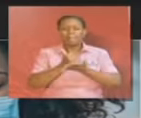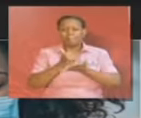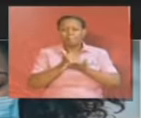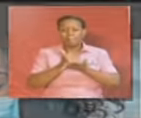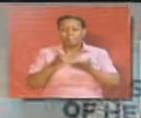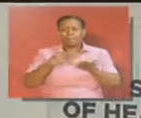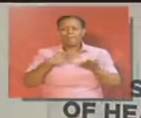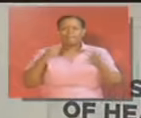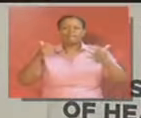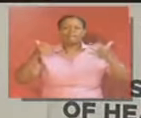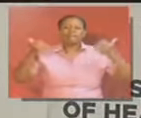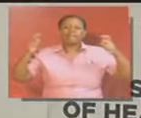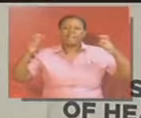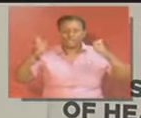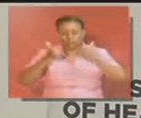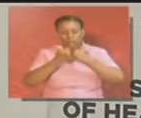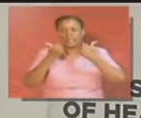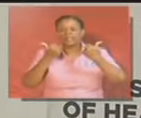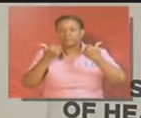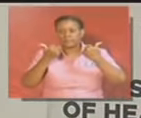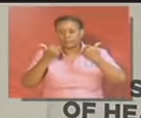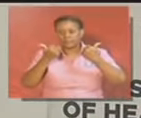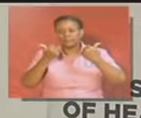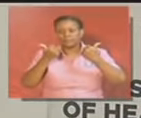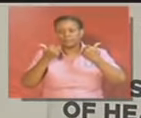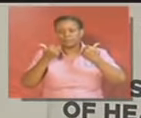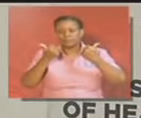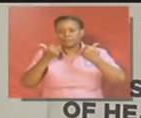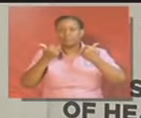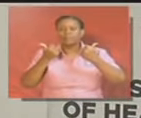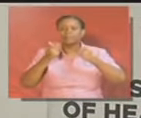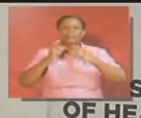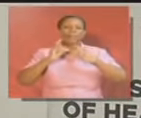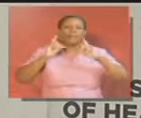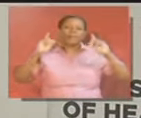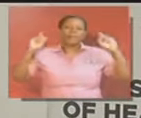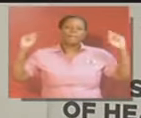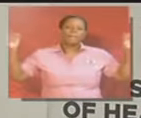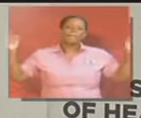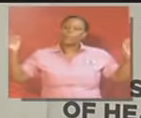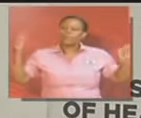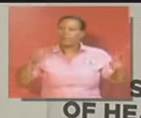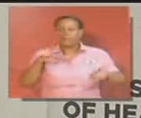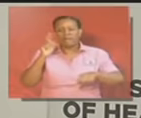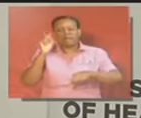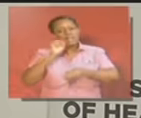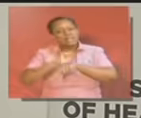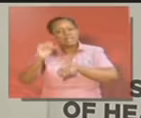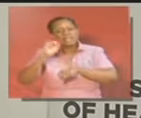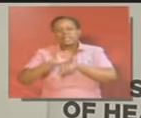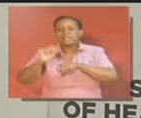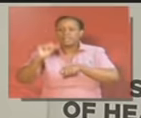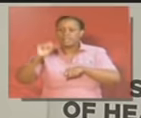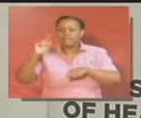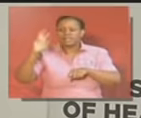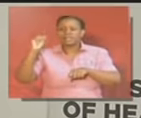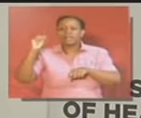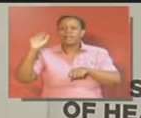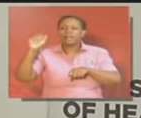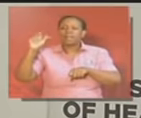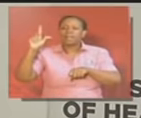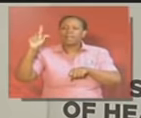from Matlot and coming down and so on, so that we've instituted a shuttle service, so that on the days